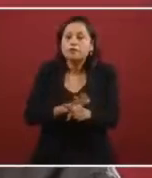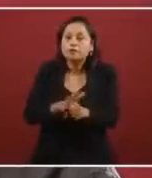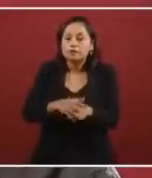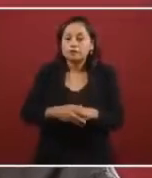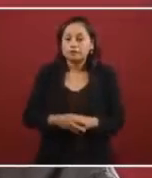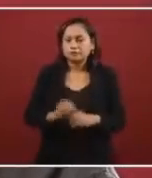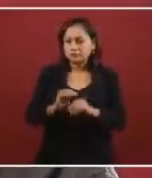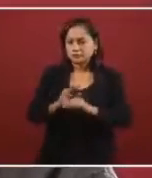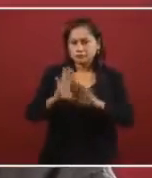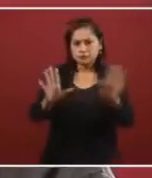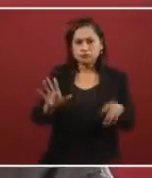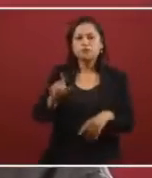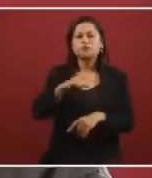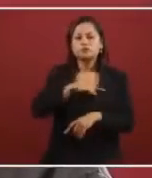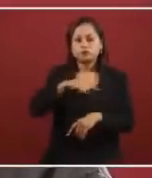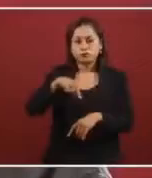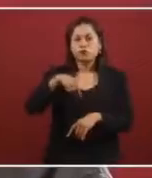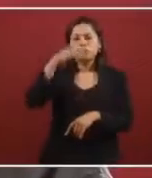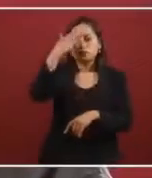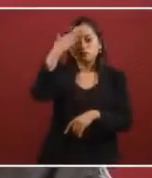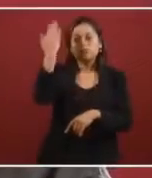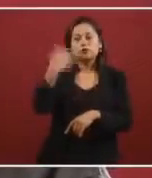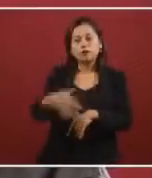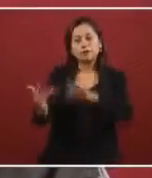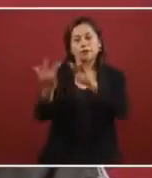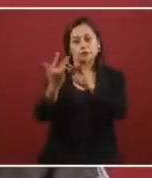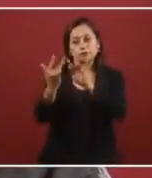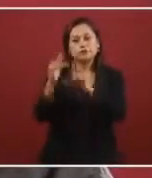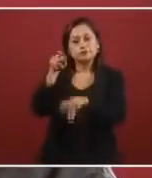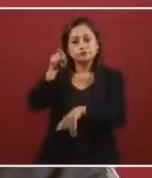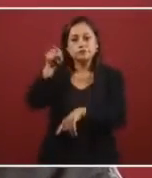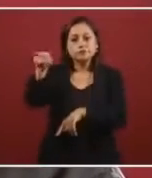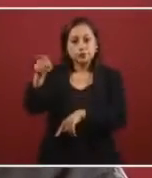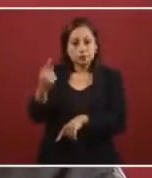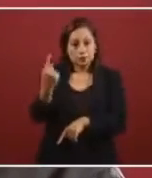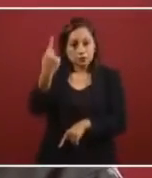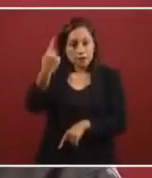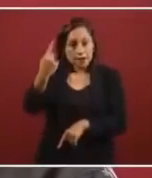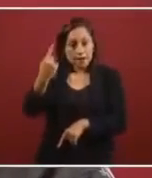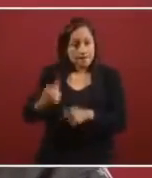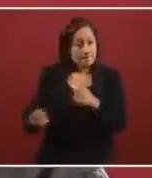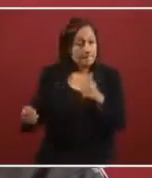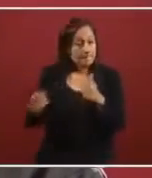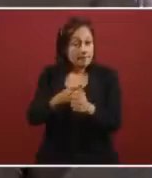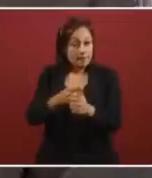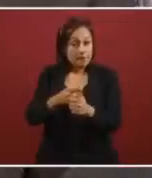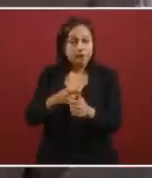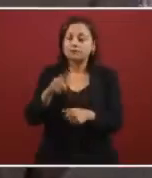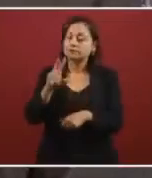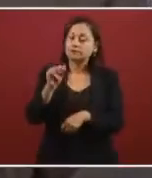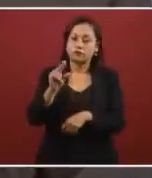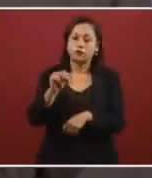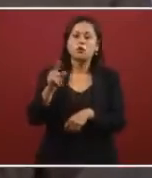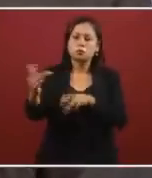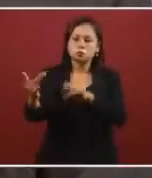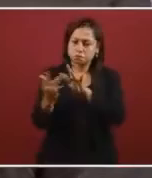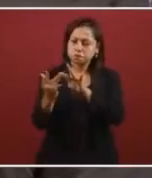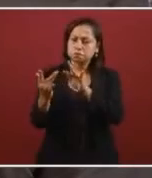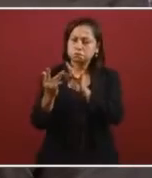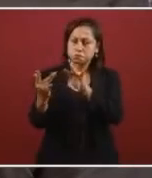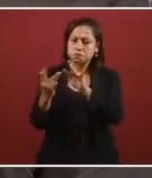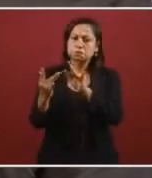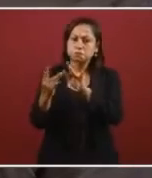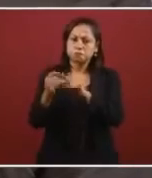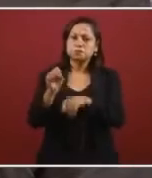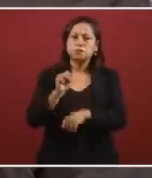we have had contact with him we have had